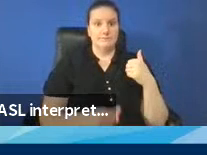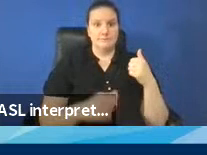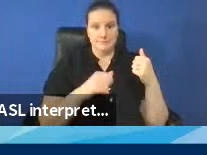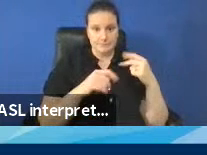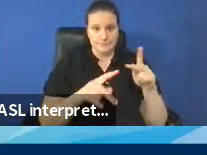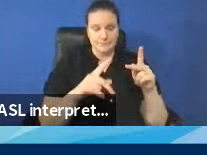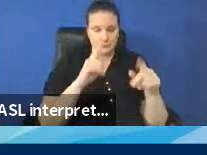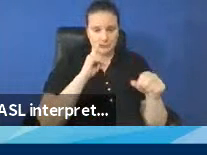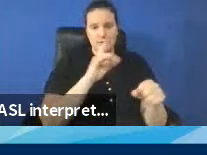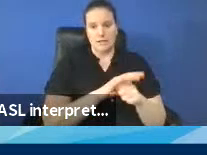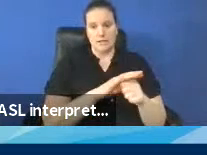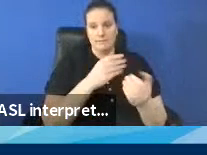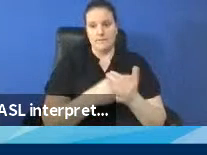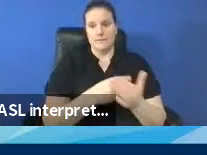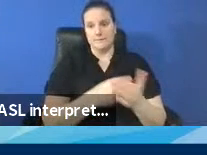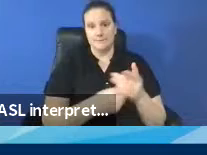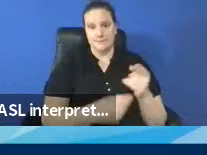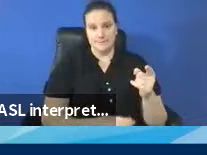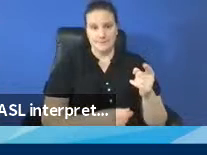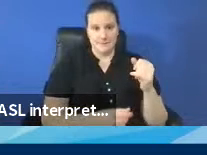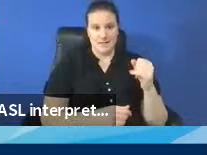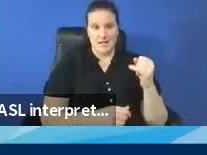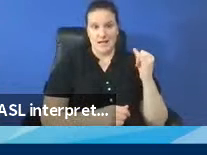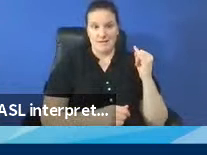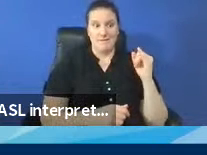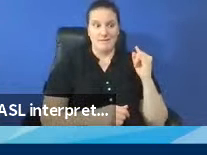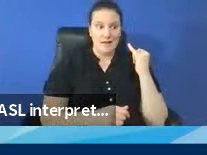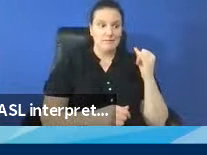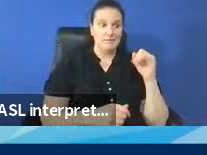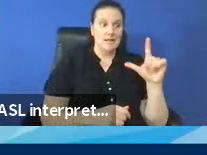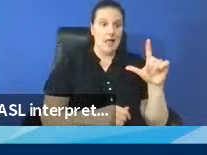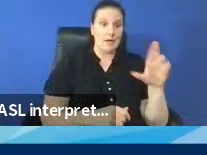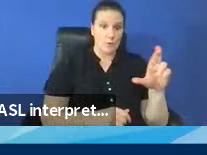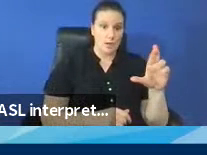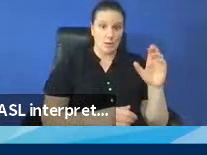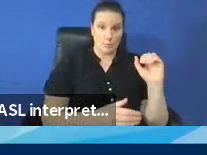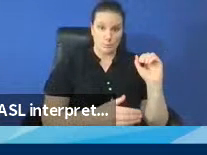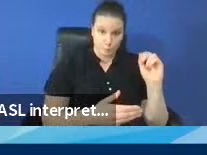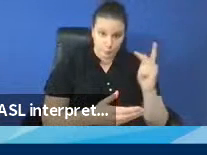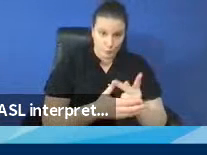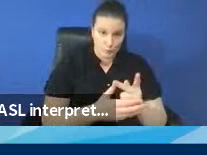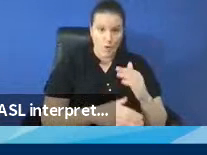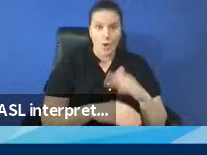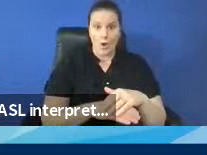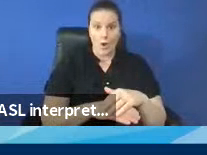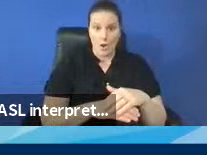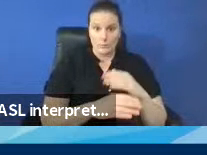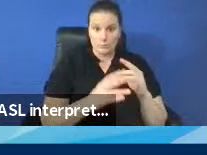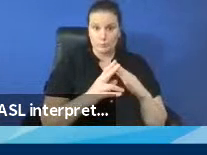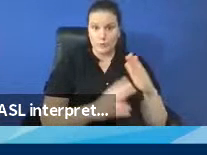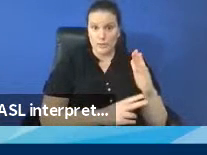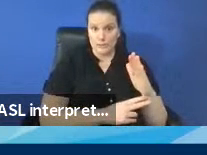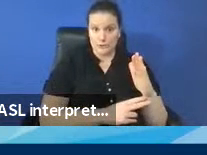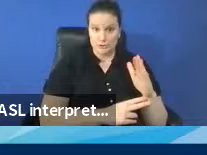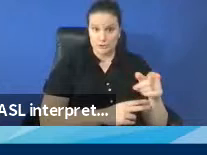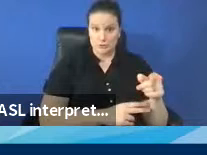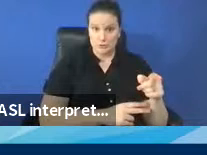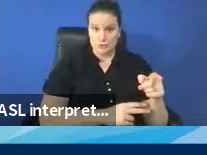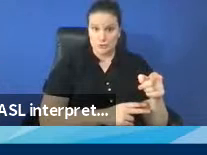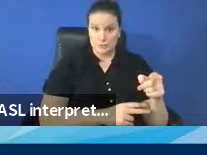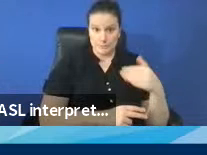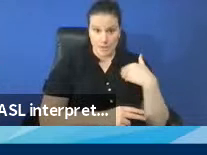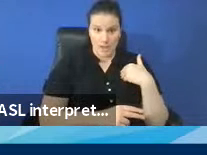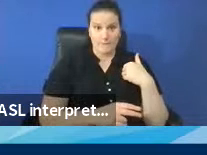for dedicated funds if light rail was approved on the bridge option. Is there